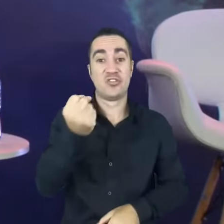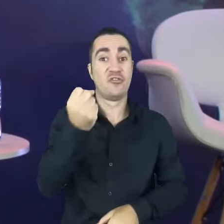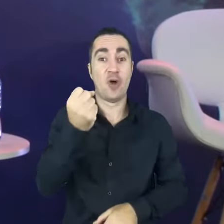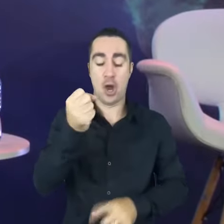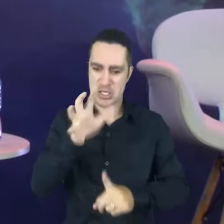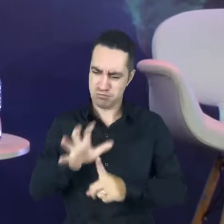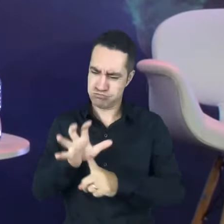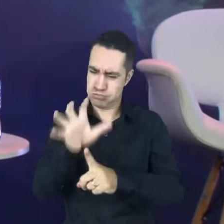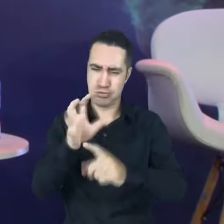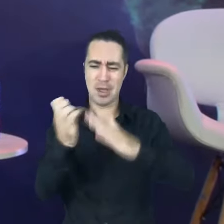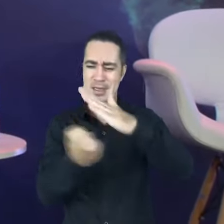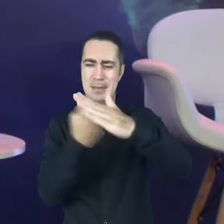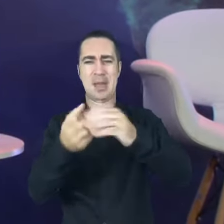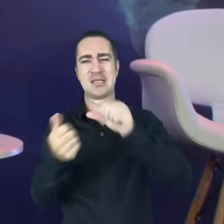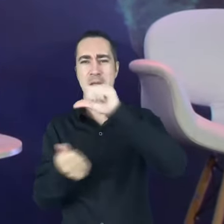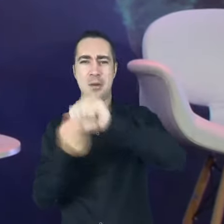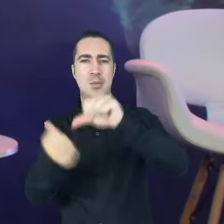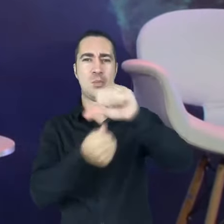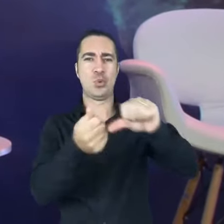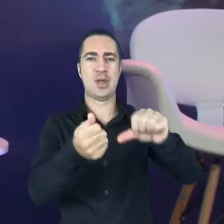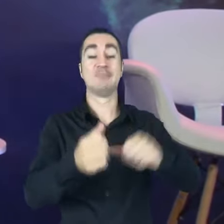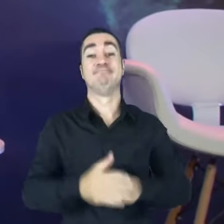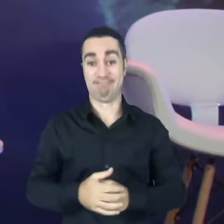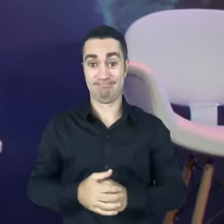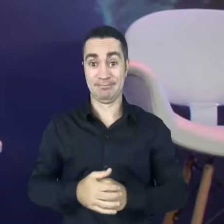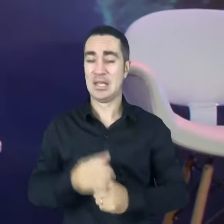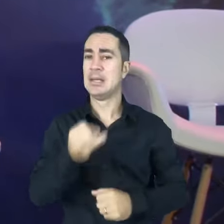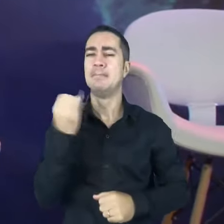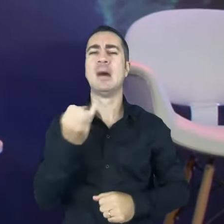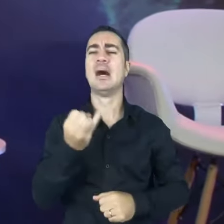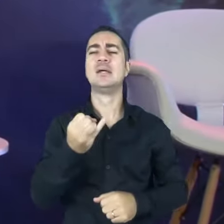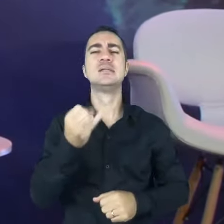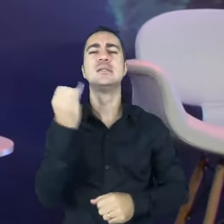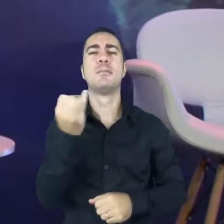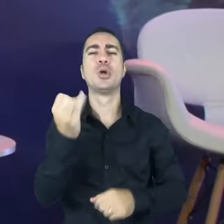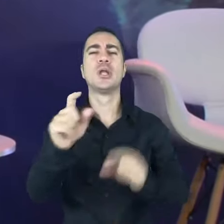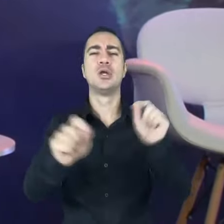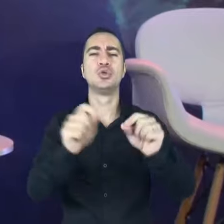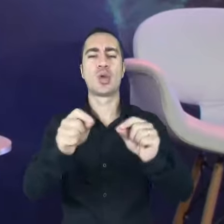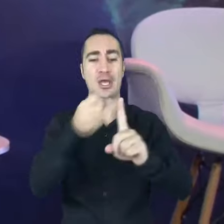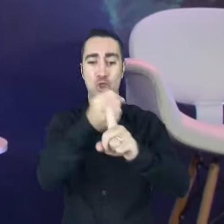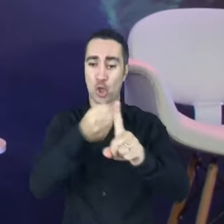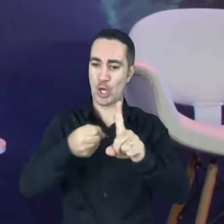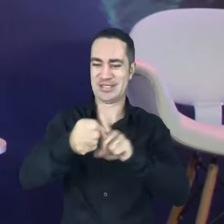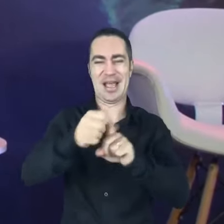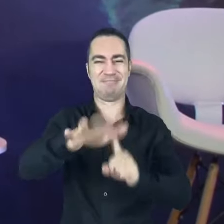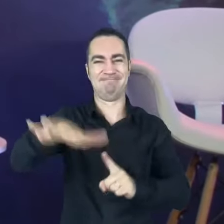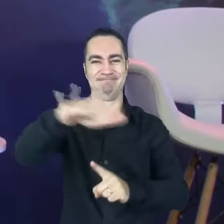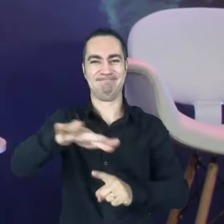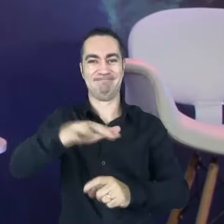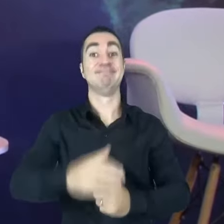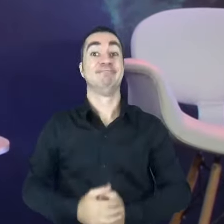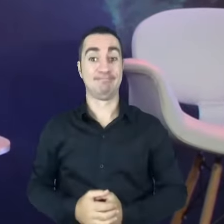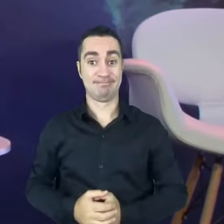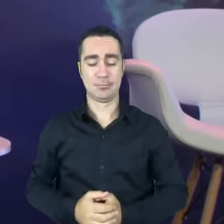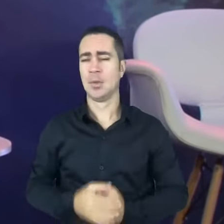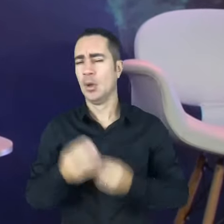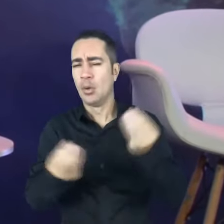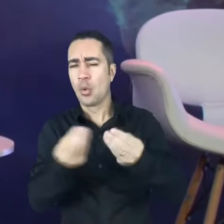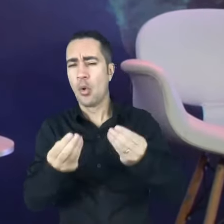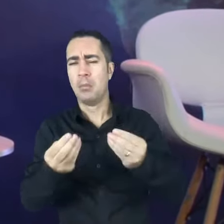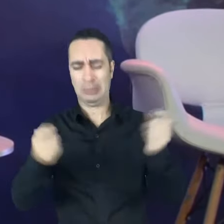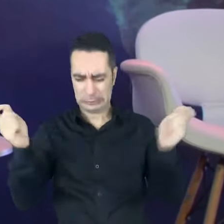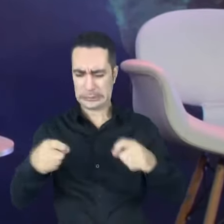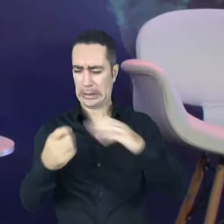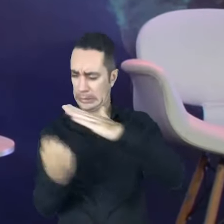grown. So the public interest in the role in society. How to respond to it? How to